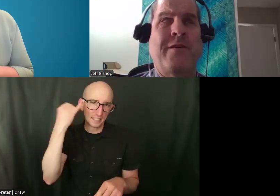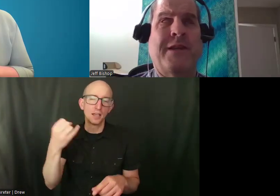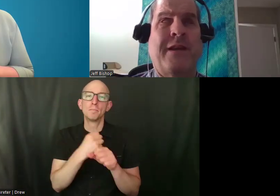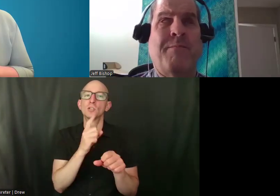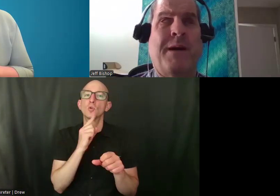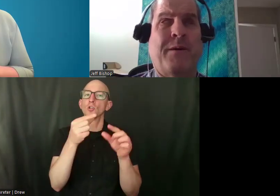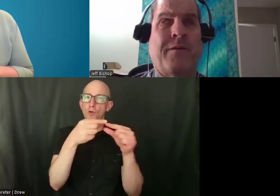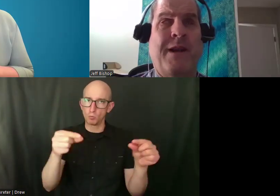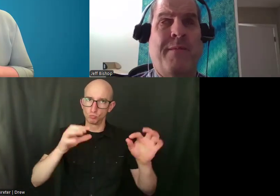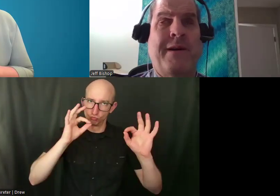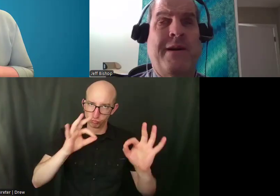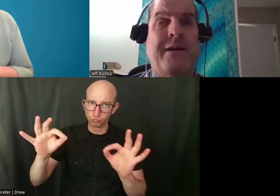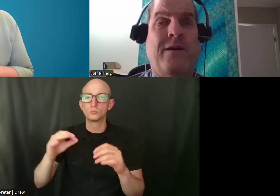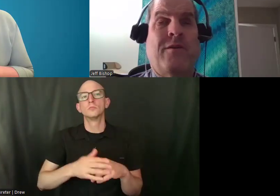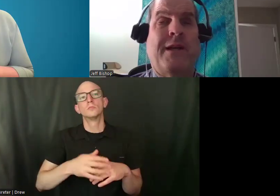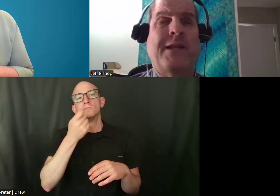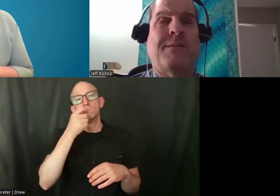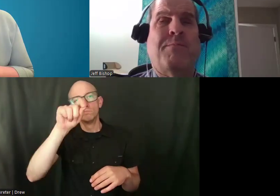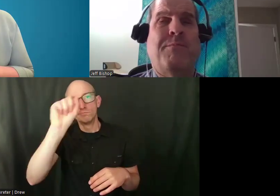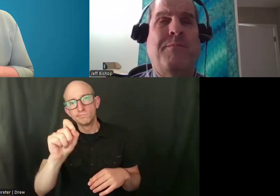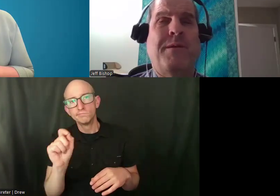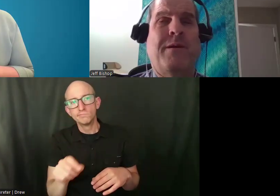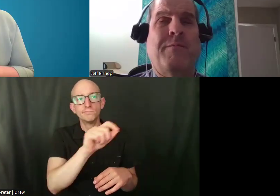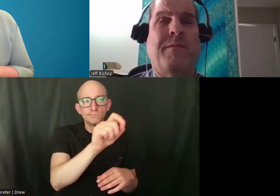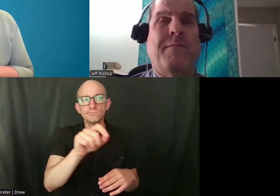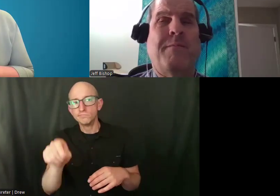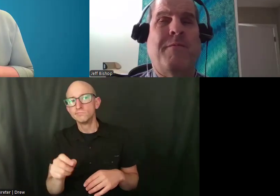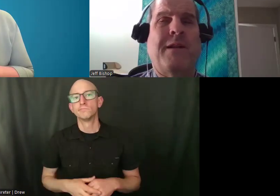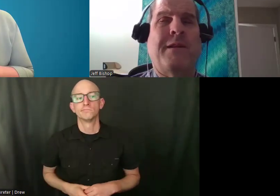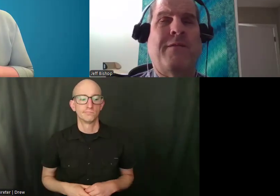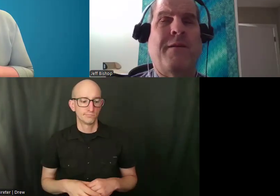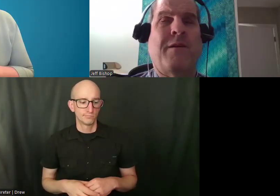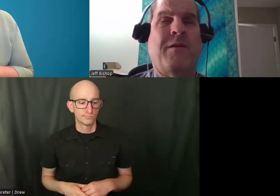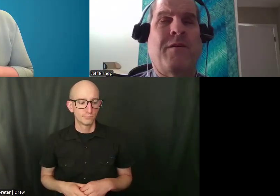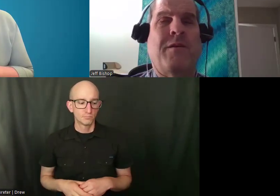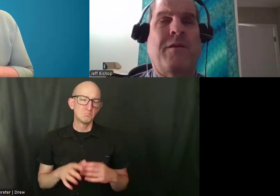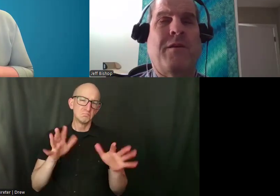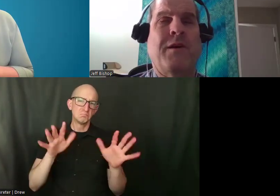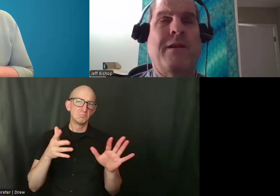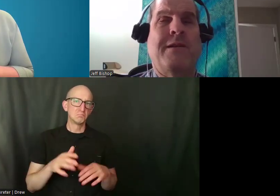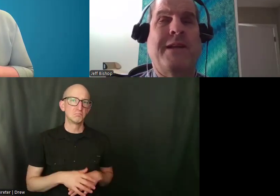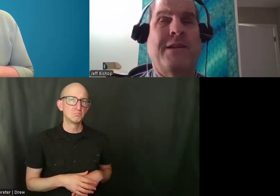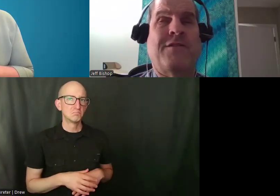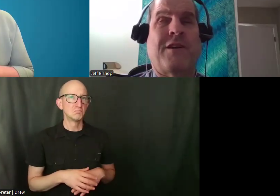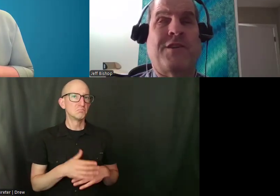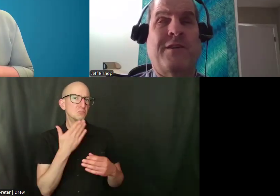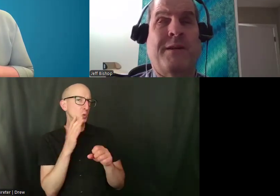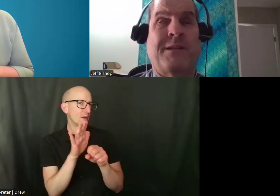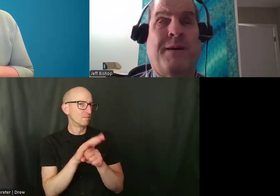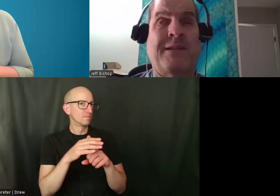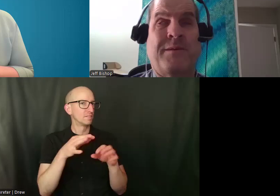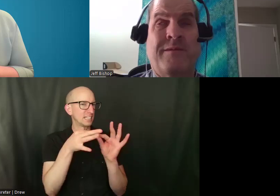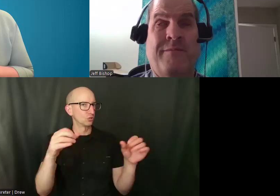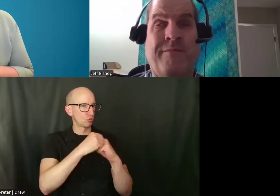that you're using proper grammar, or at least you know relatively good sentence structure as